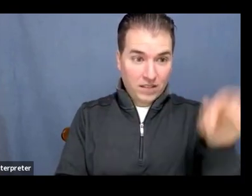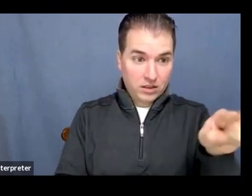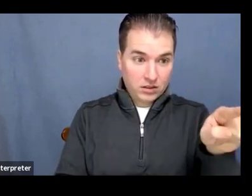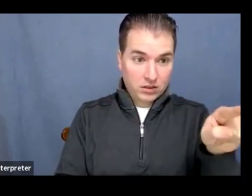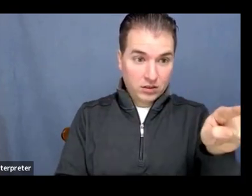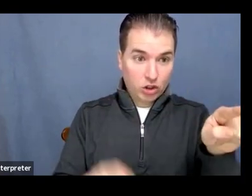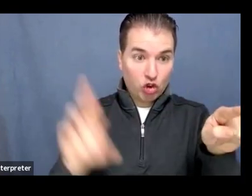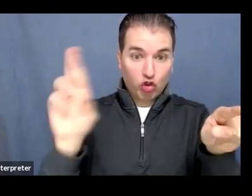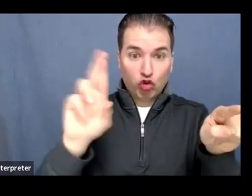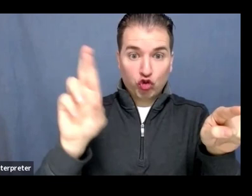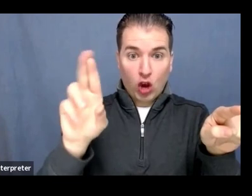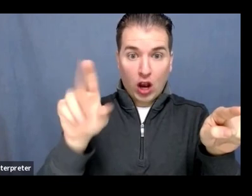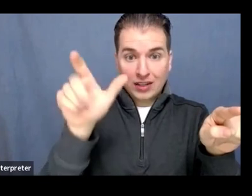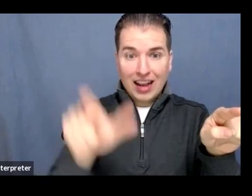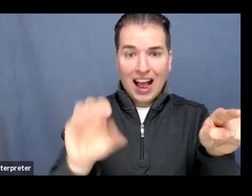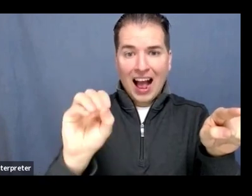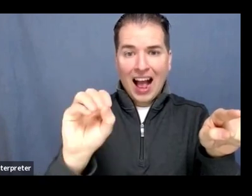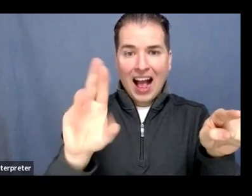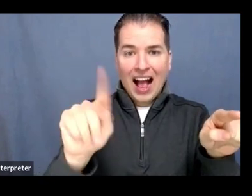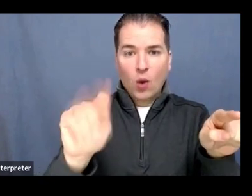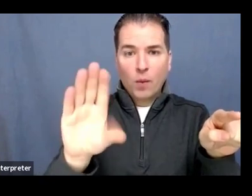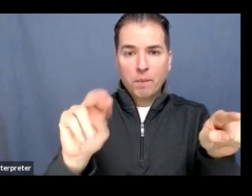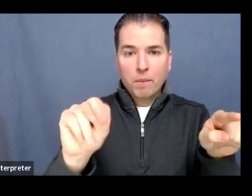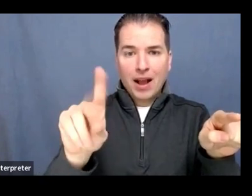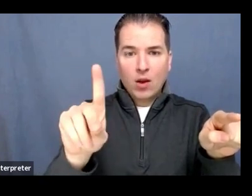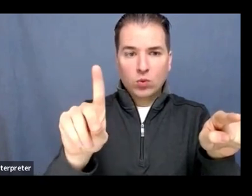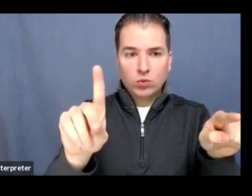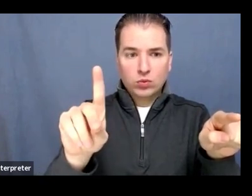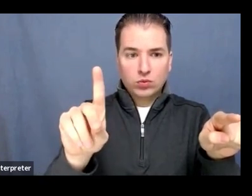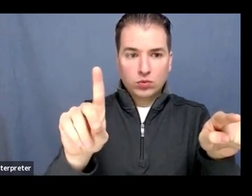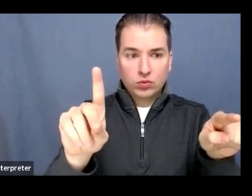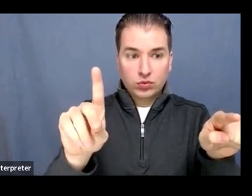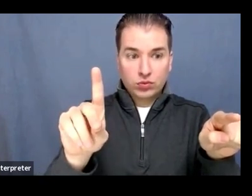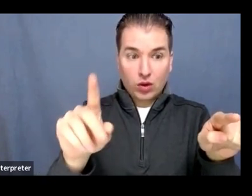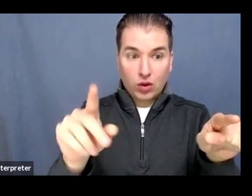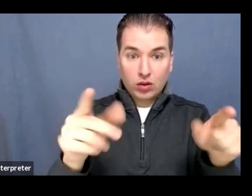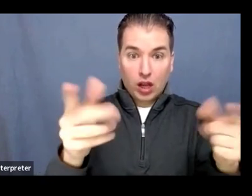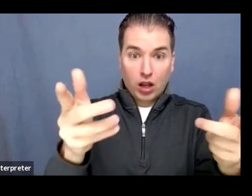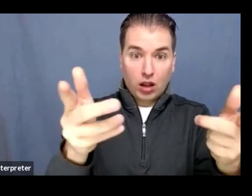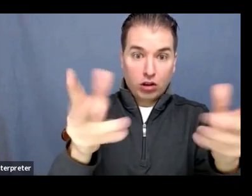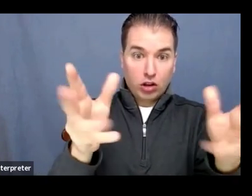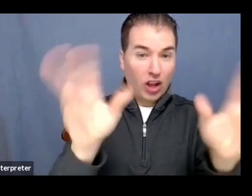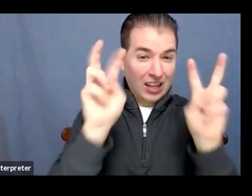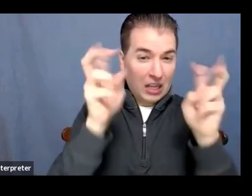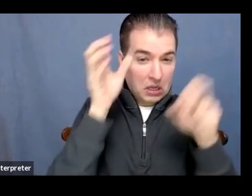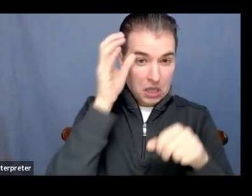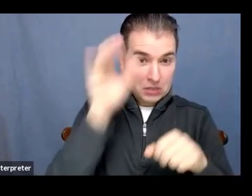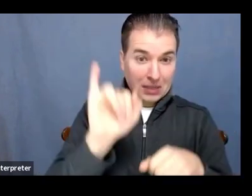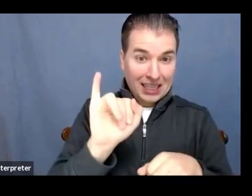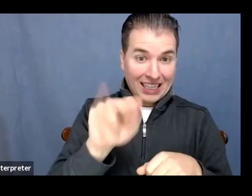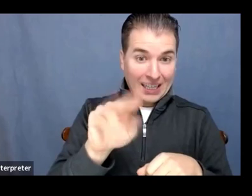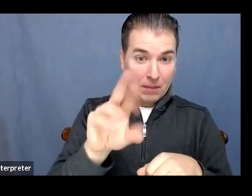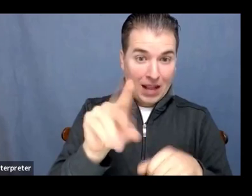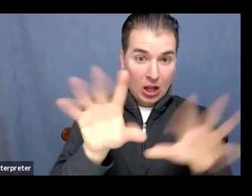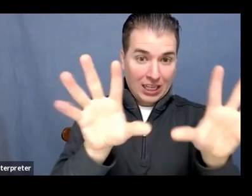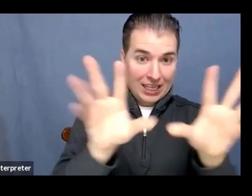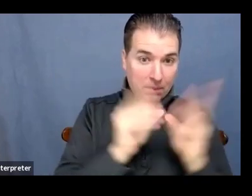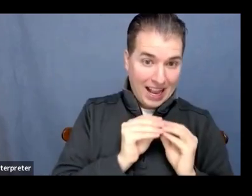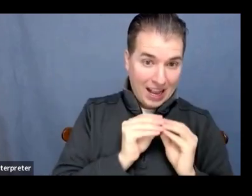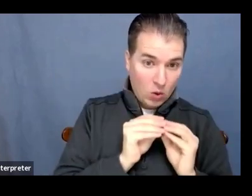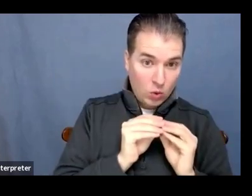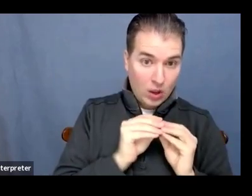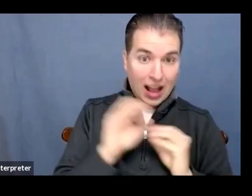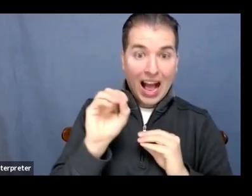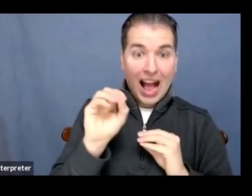I need these kinds of marketing methodologies to get my 1,250